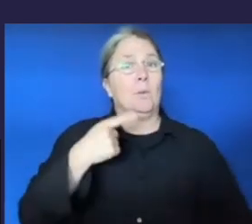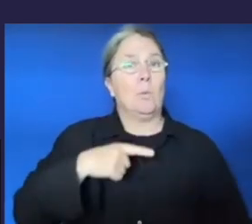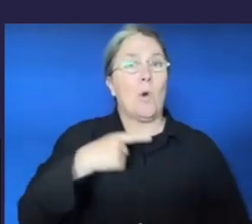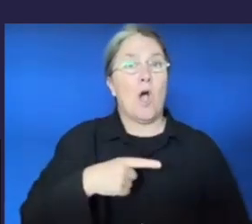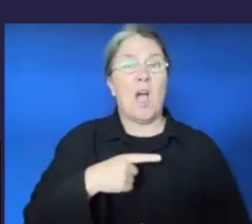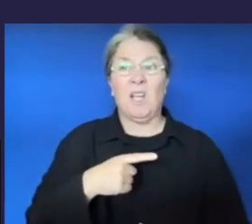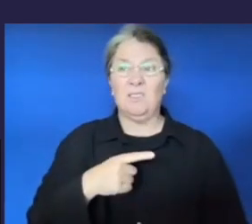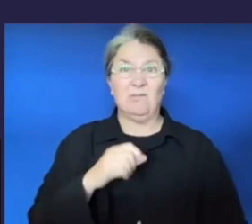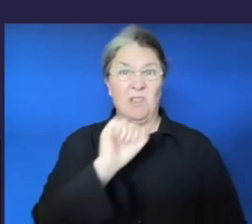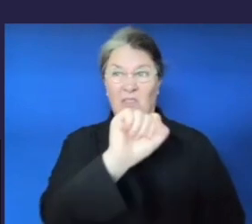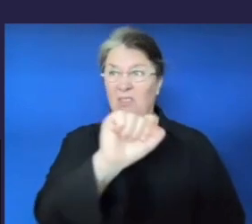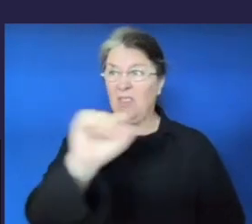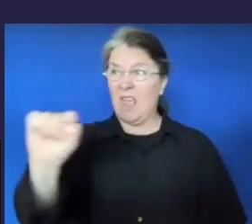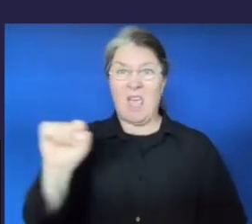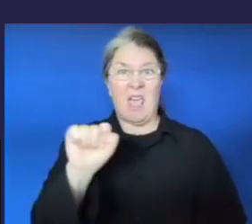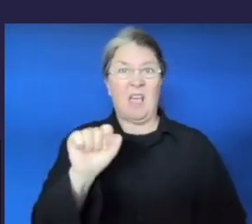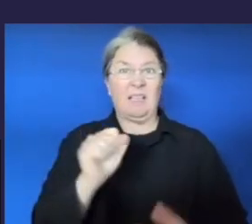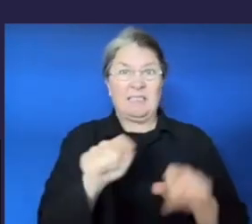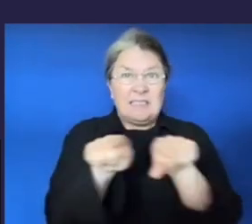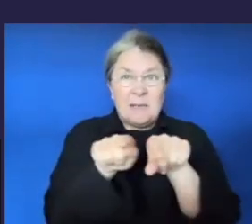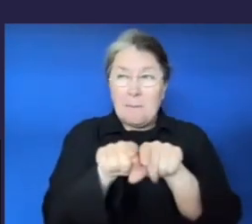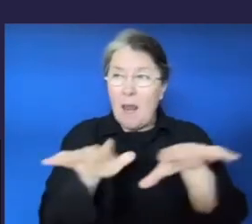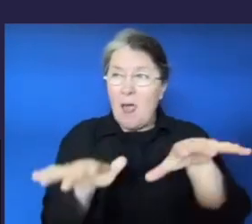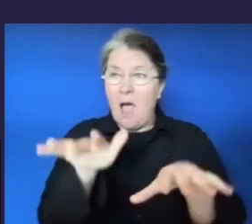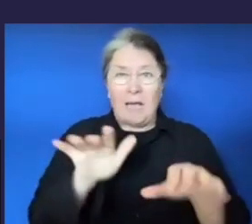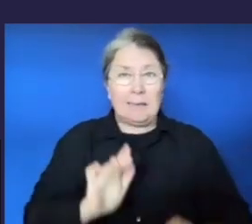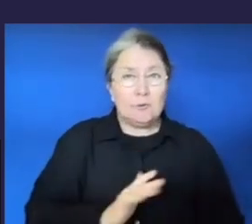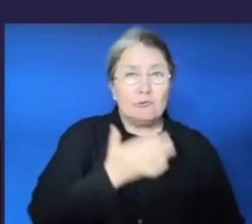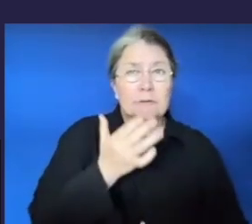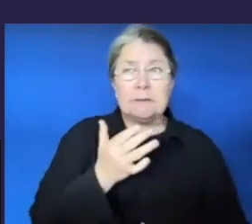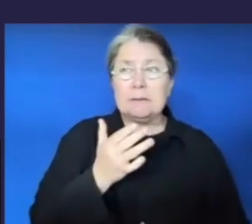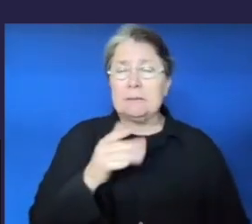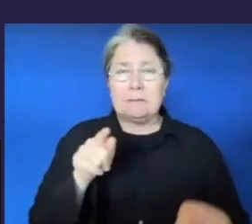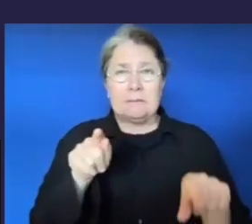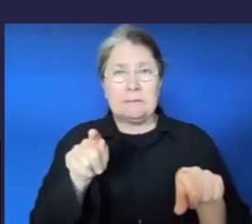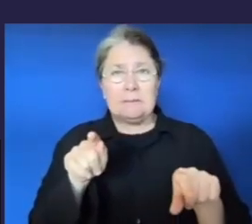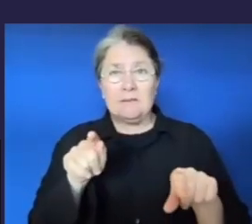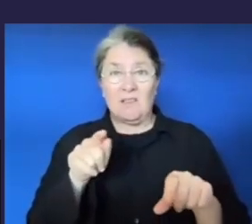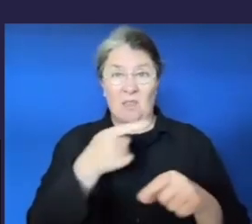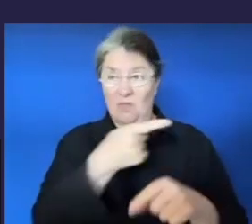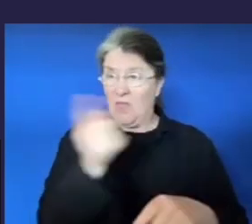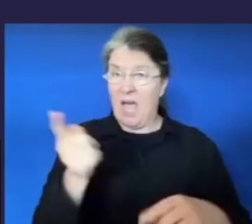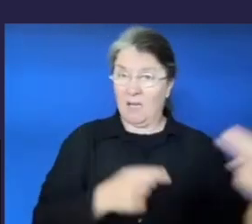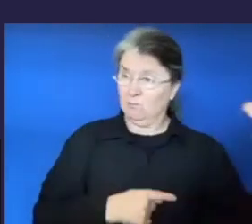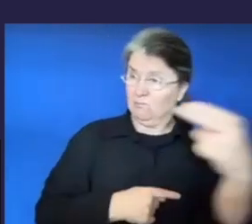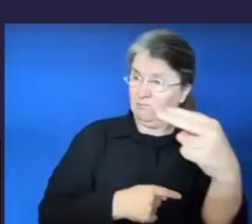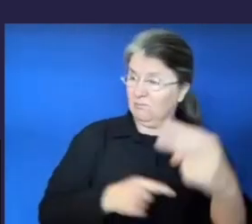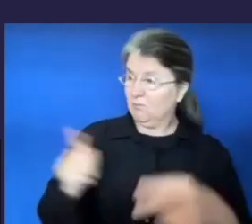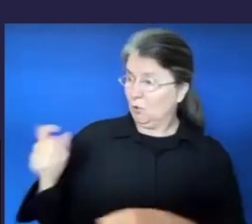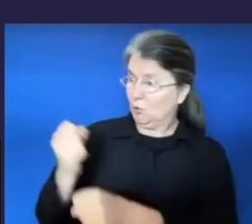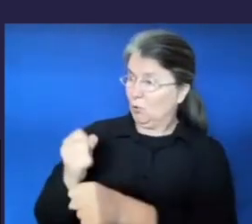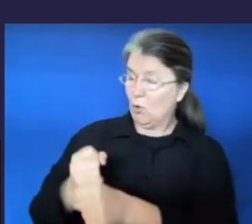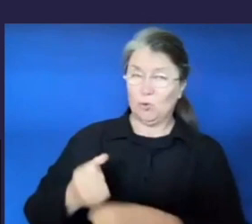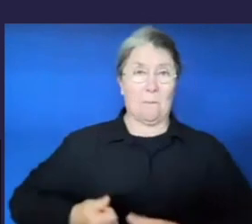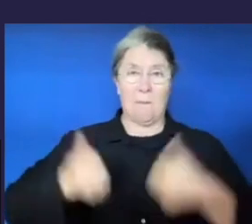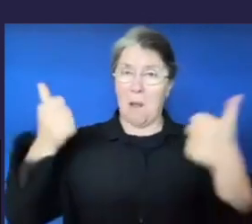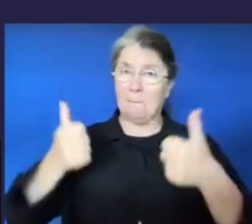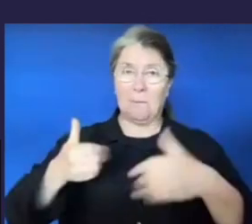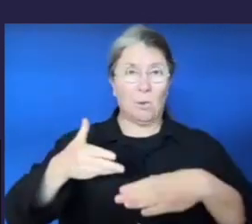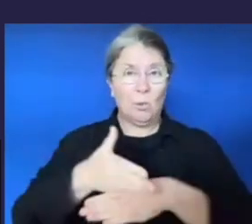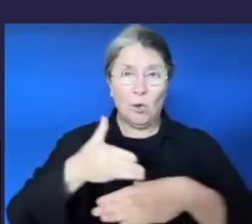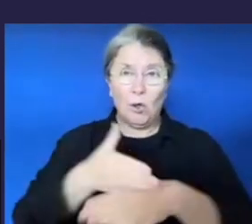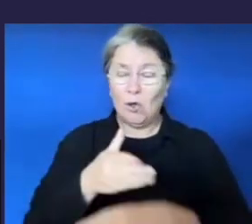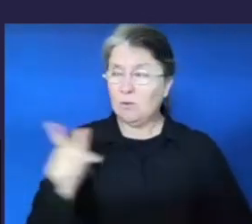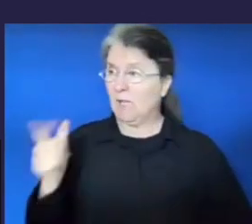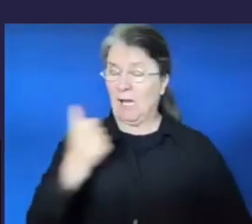and passions and perceptions of George getting his job done, doing it right, enjoying his time there,